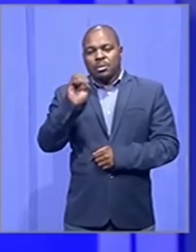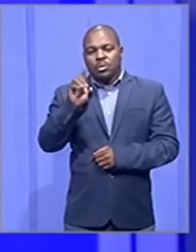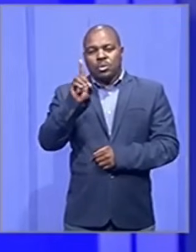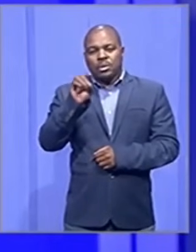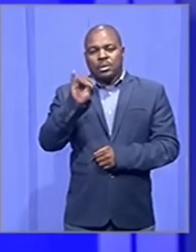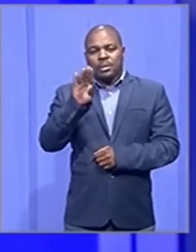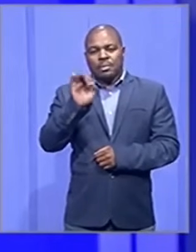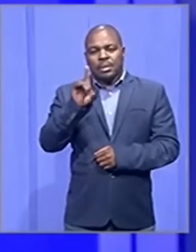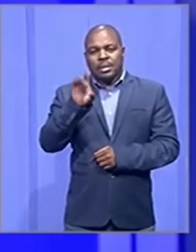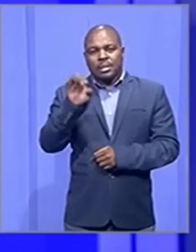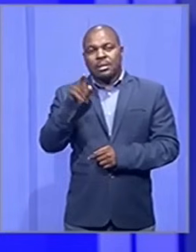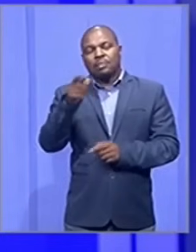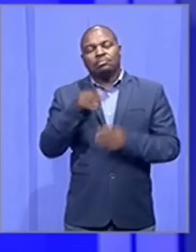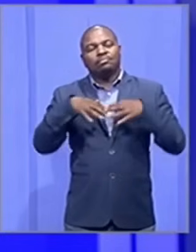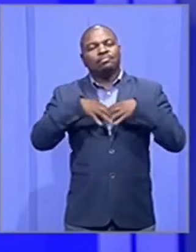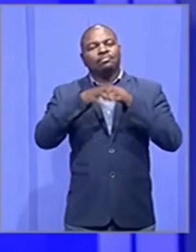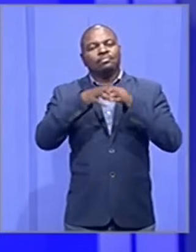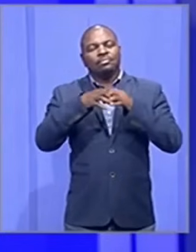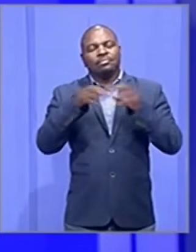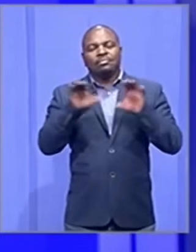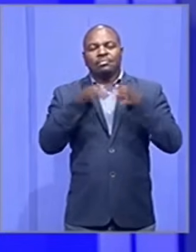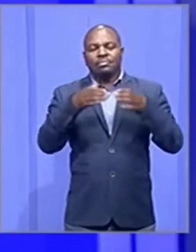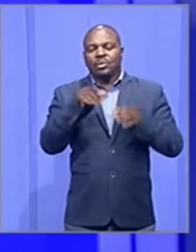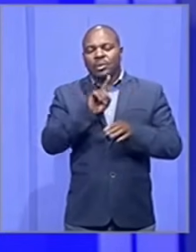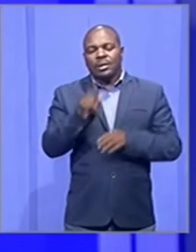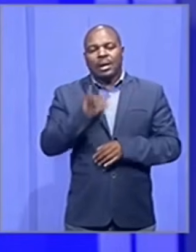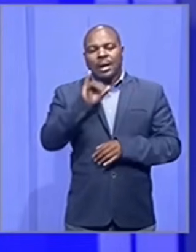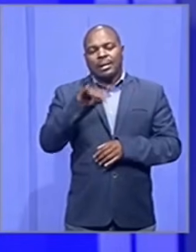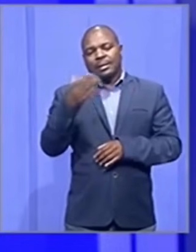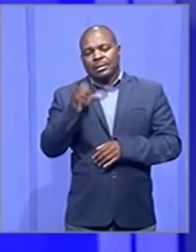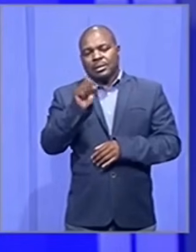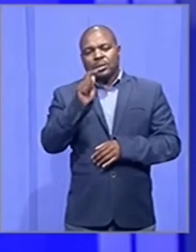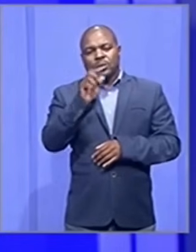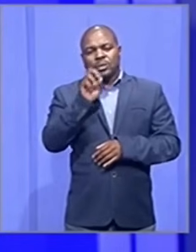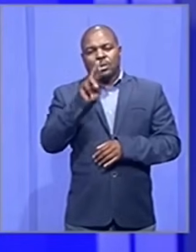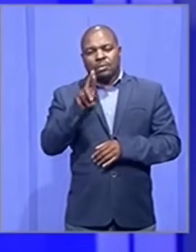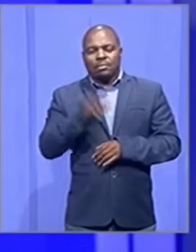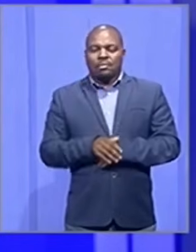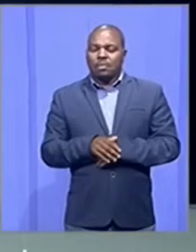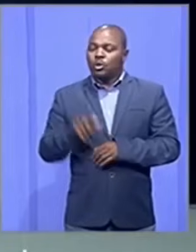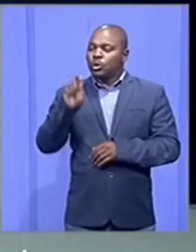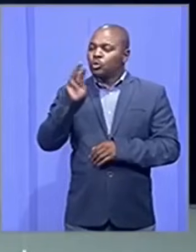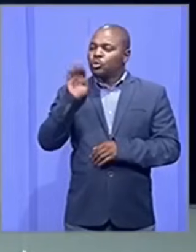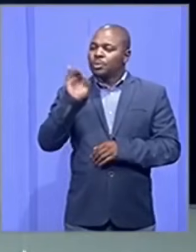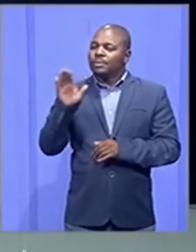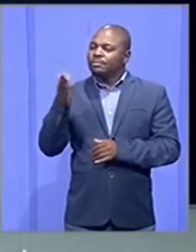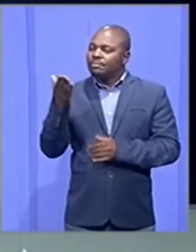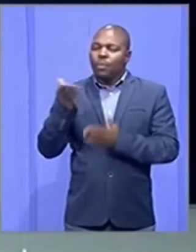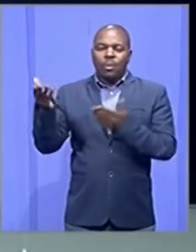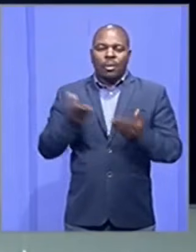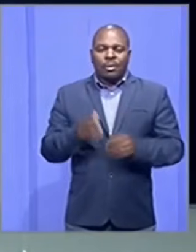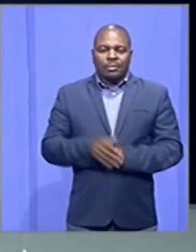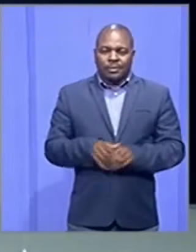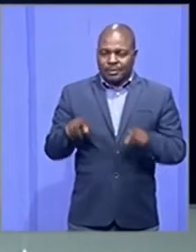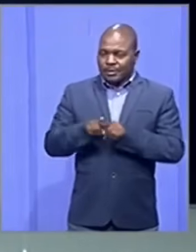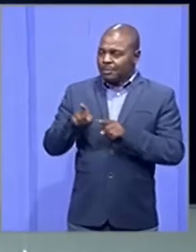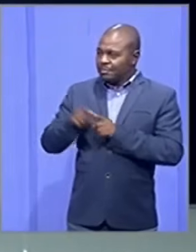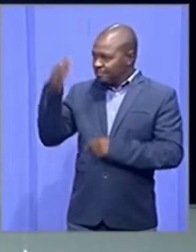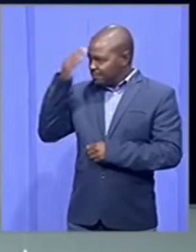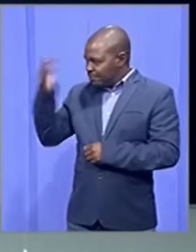mokgatlo wa SABC o hlokomedisang ka boheleya. Tumi ha re o amohele ditabeng tsa Sesotho phirimaneng ena. Dumela ntate Mahlwane ke kopa ho dumedisa le ba